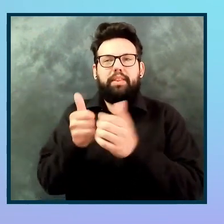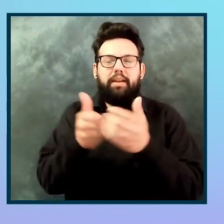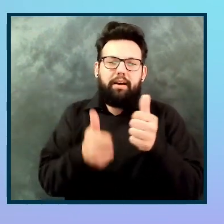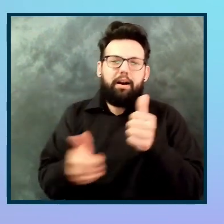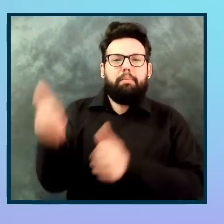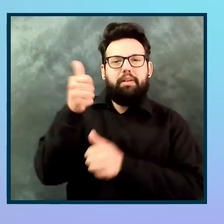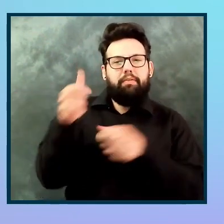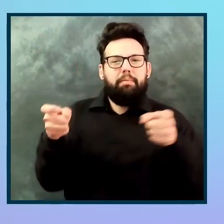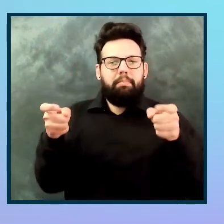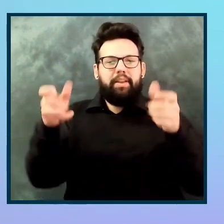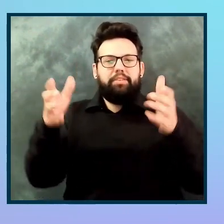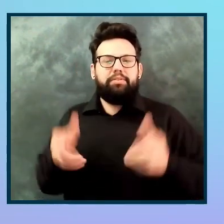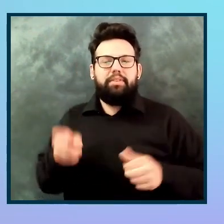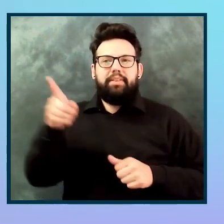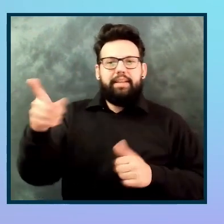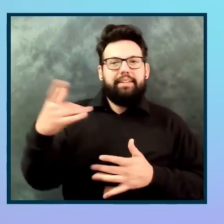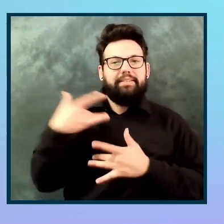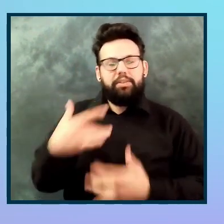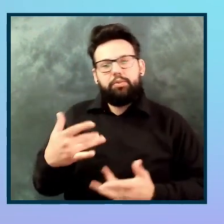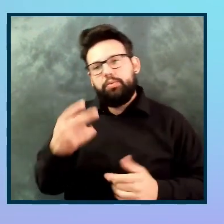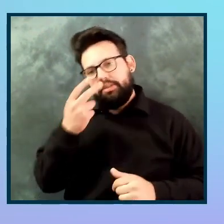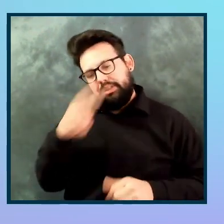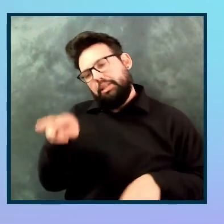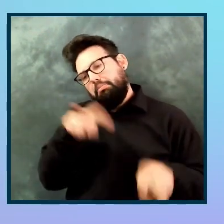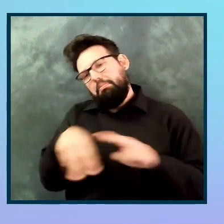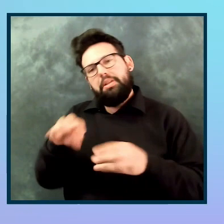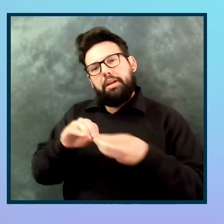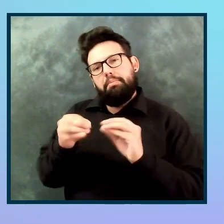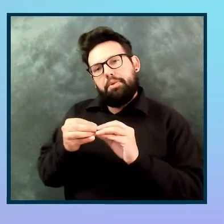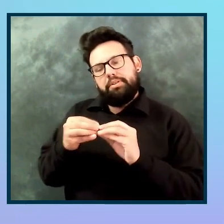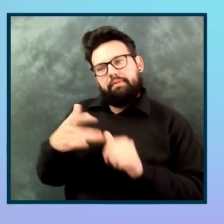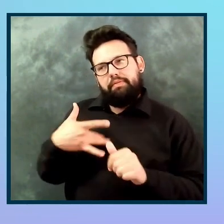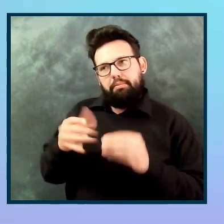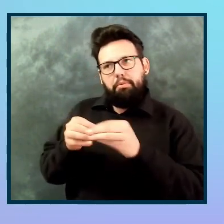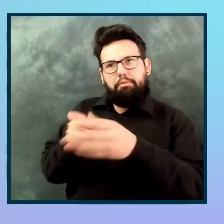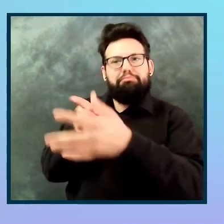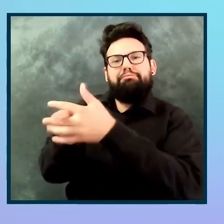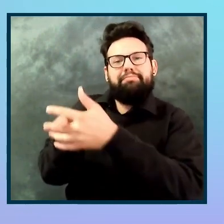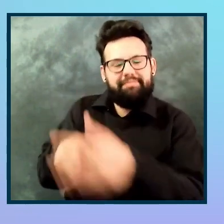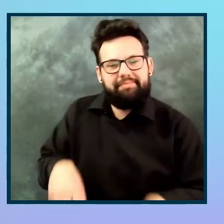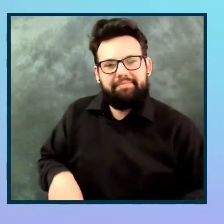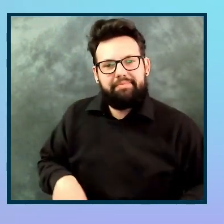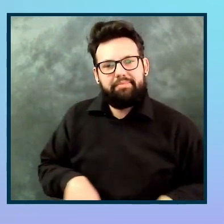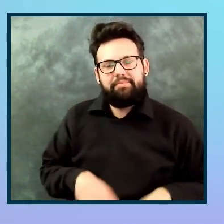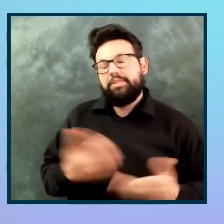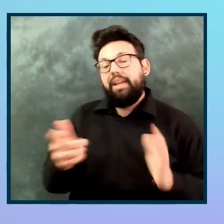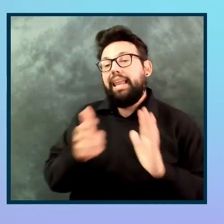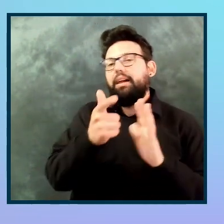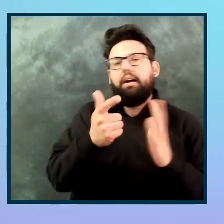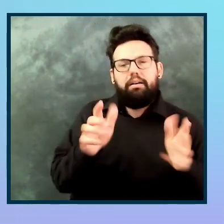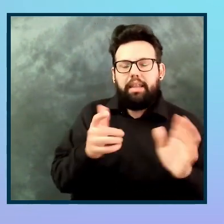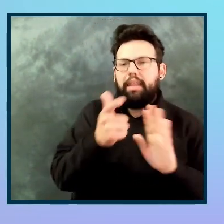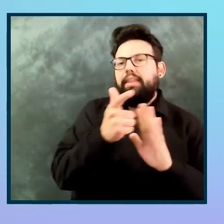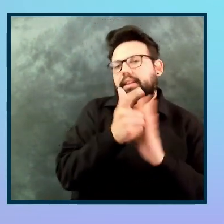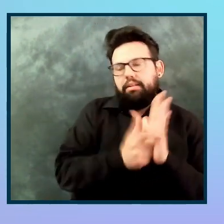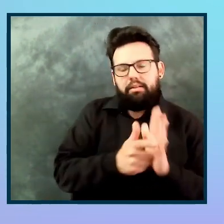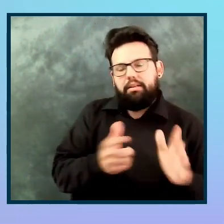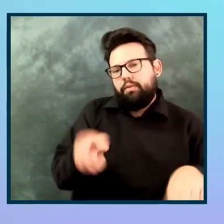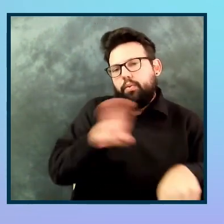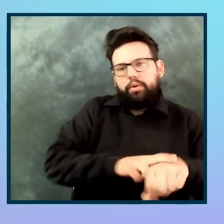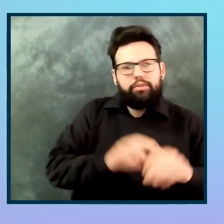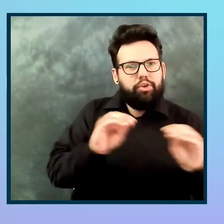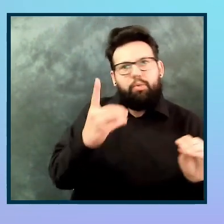they tend to see the numbers when we talk about it some more, but yes. And then so legally, nobody wants to get sued. And also from a